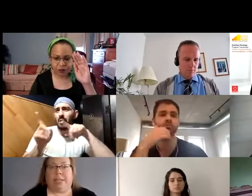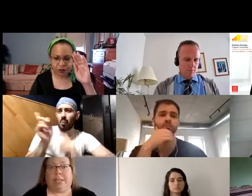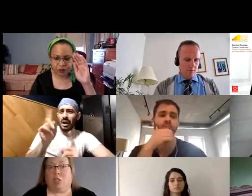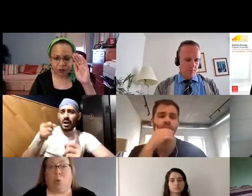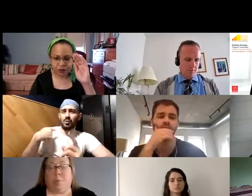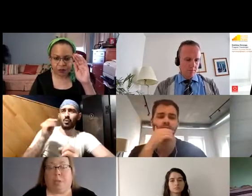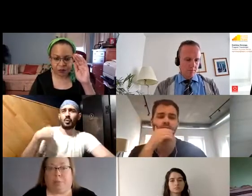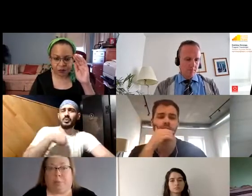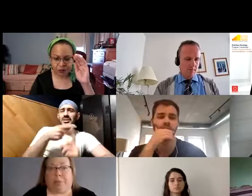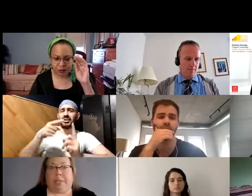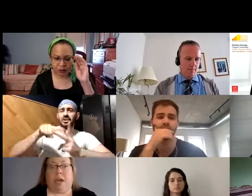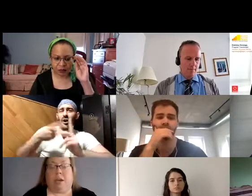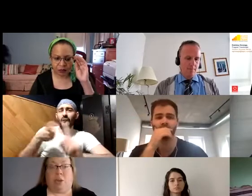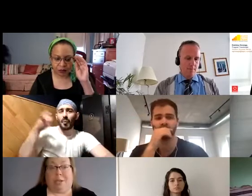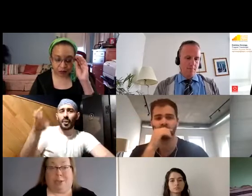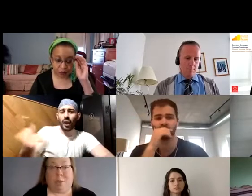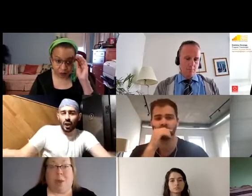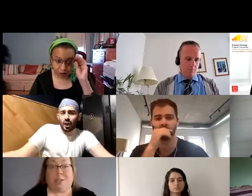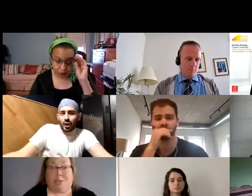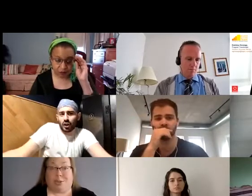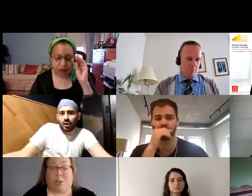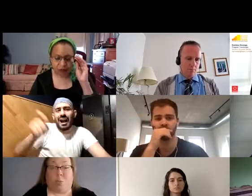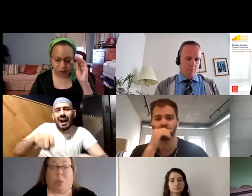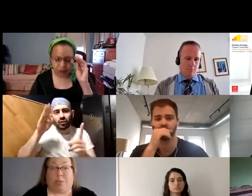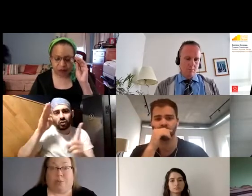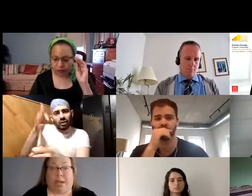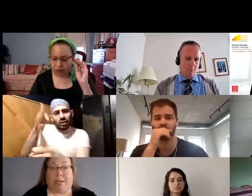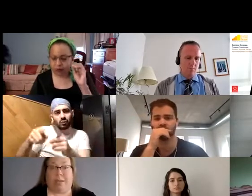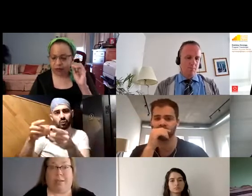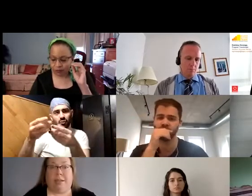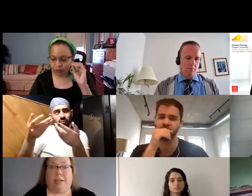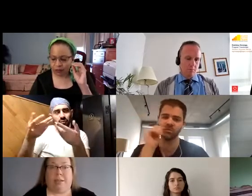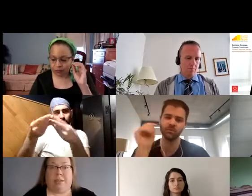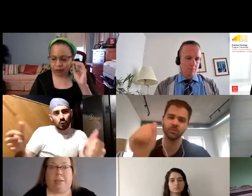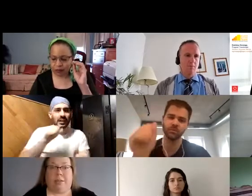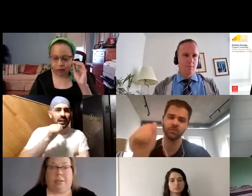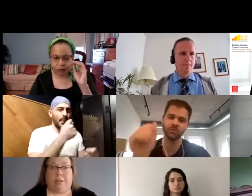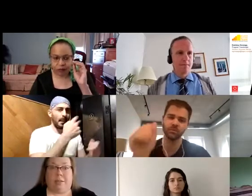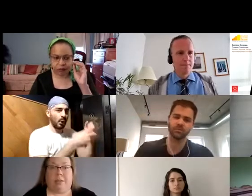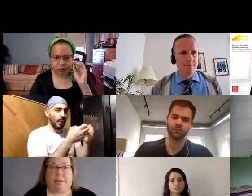So it's normal for people to not always know what to do and what to provide.